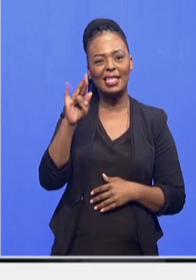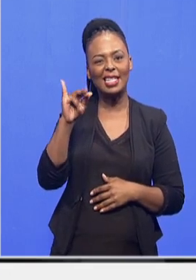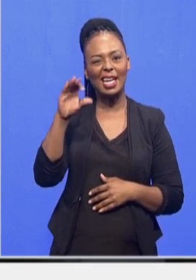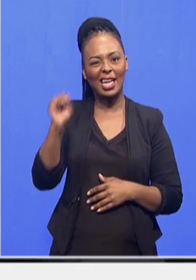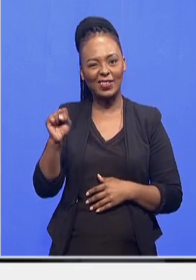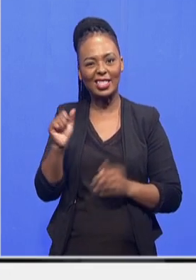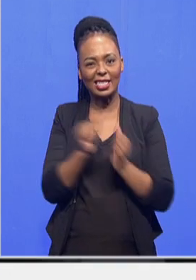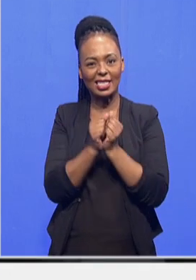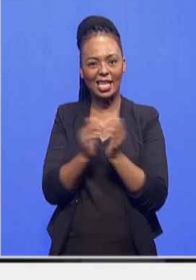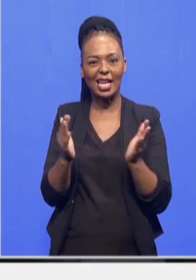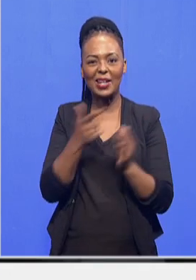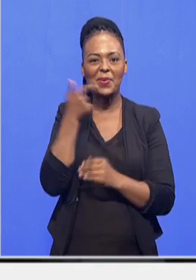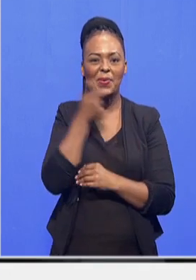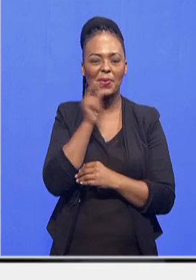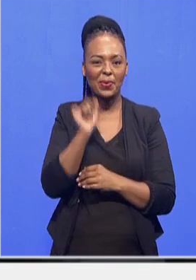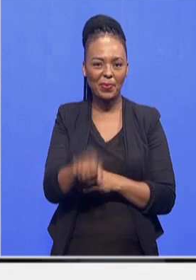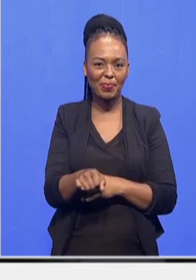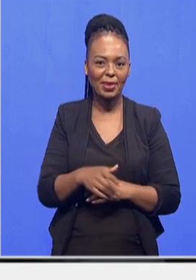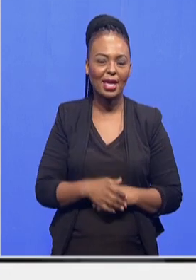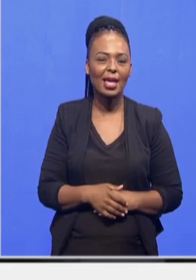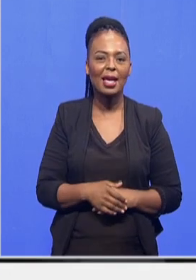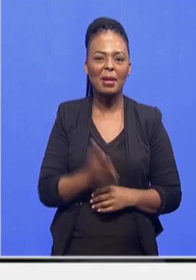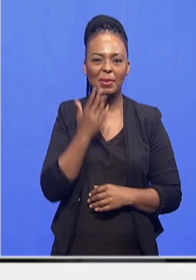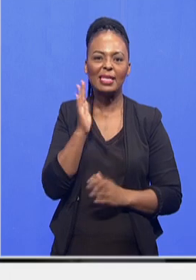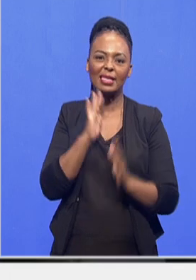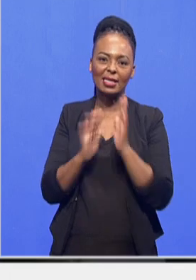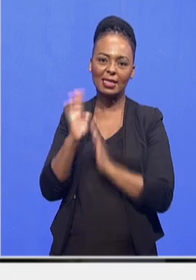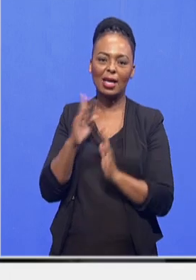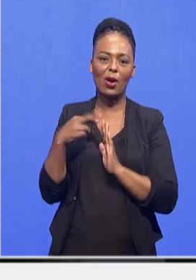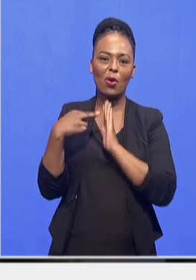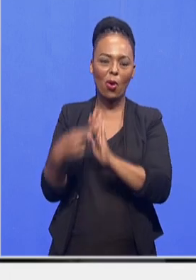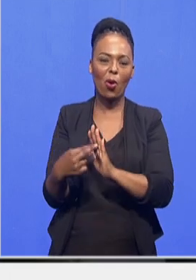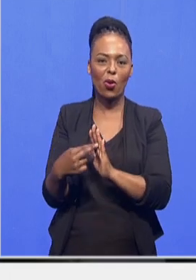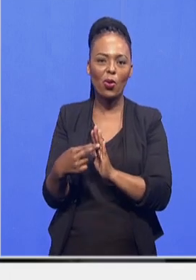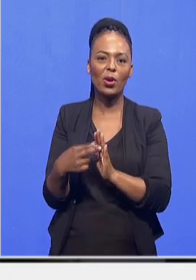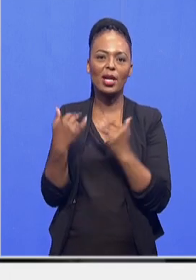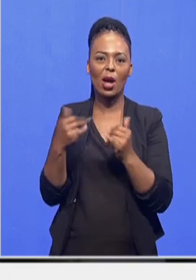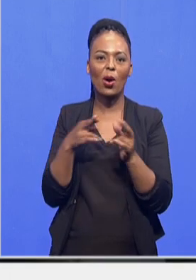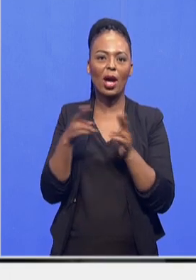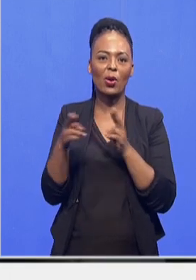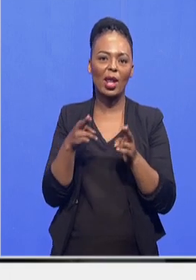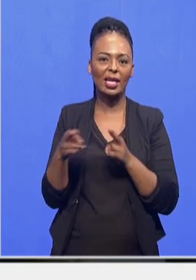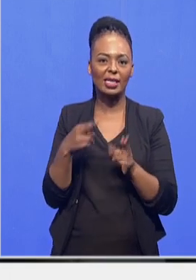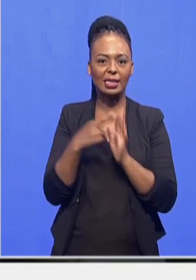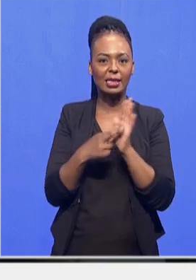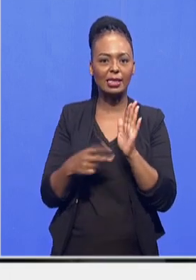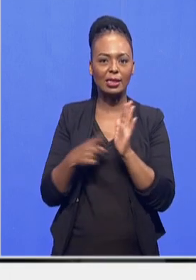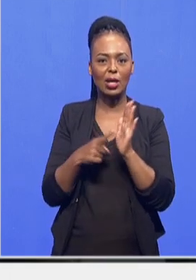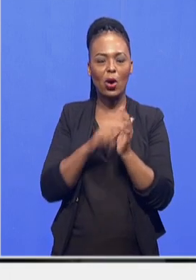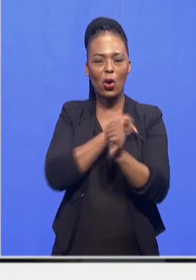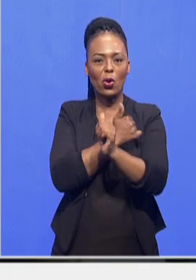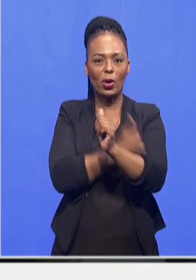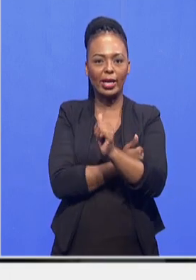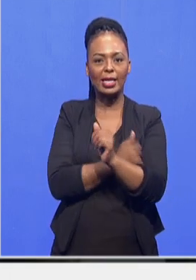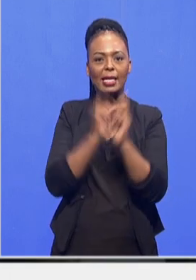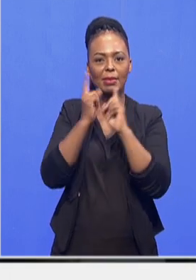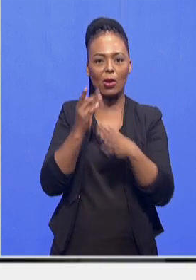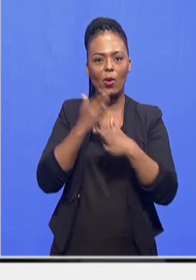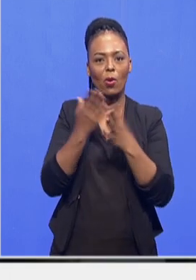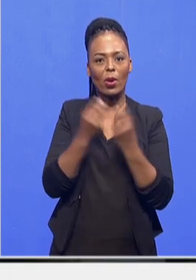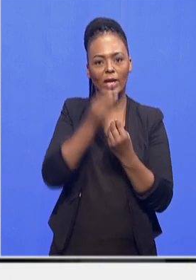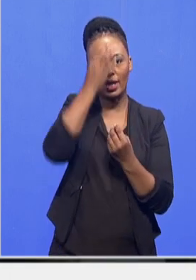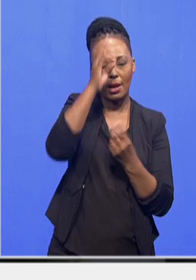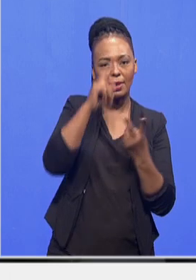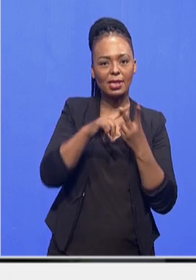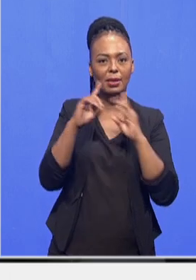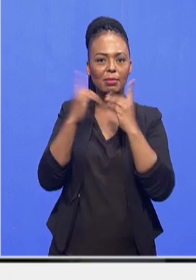in. Just let us in on the role of the Regulatory Authority, especially working with government and the Department of Energy